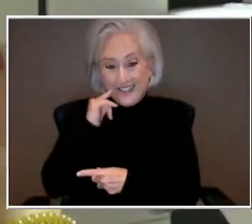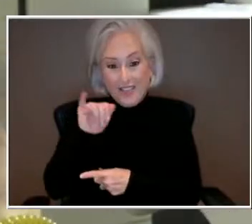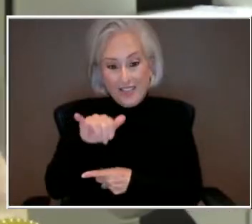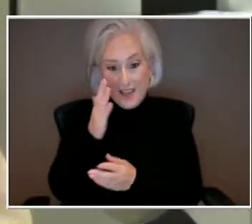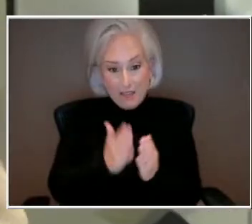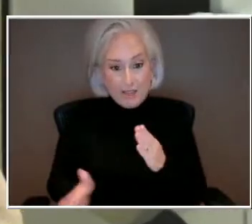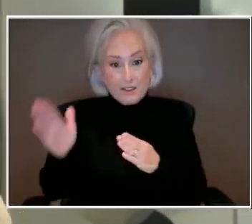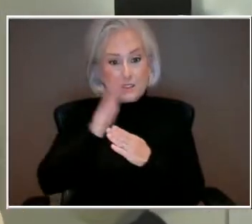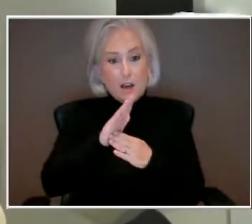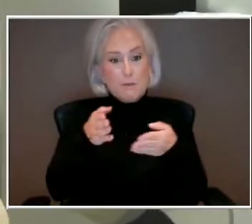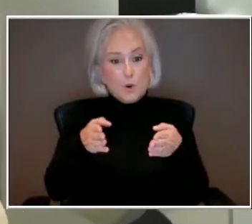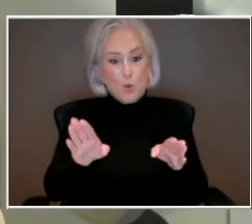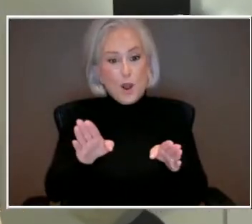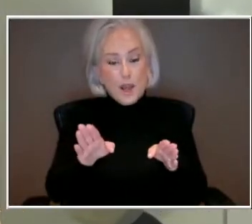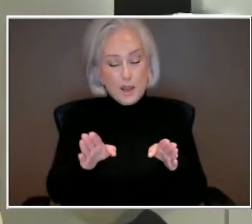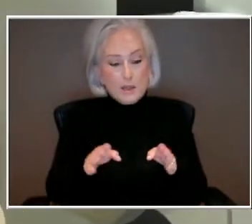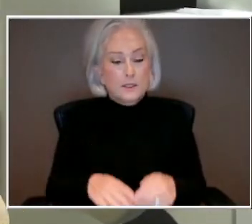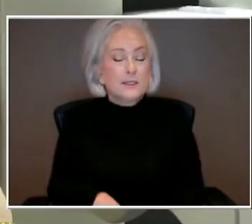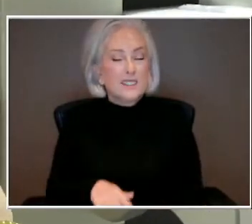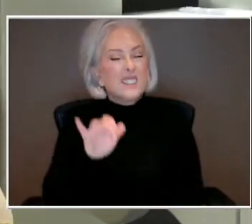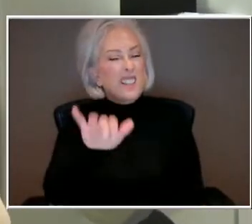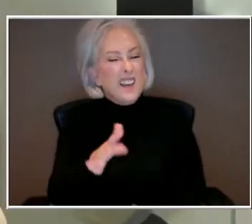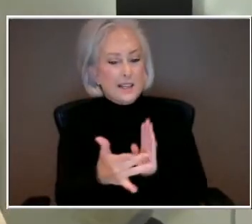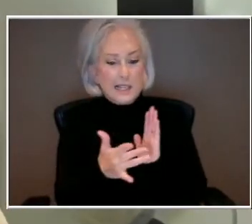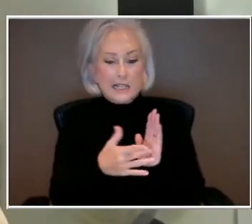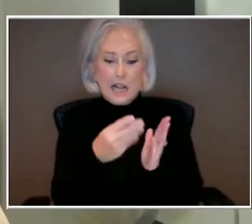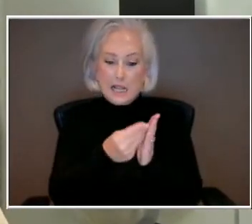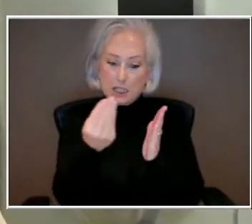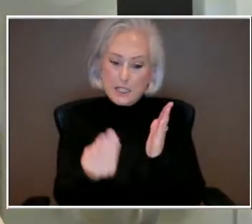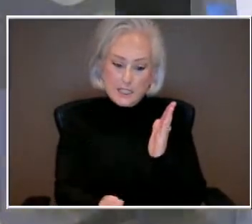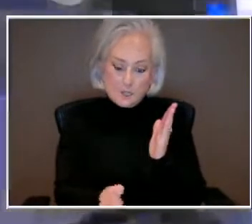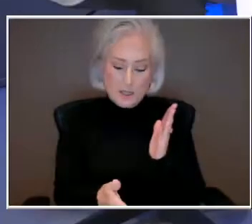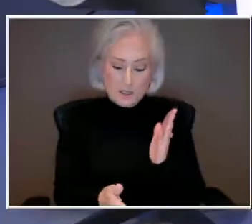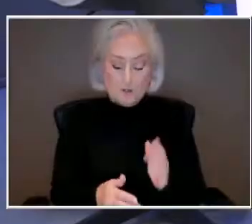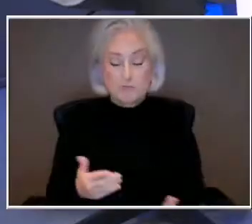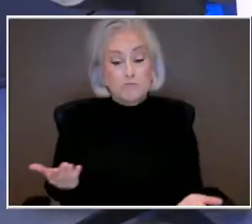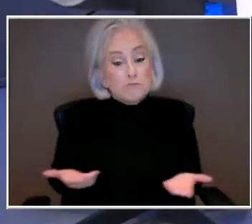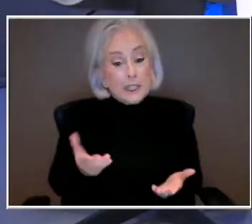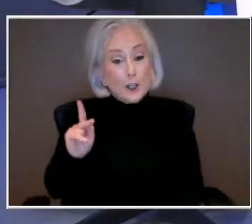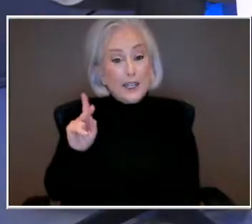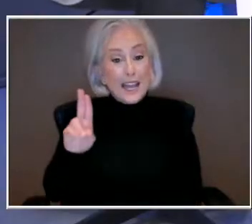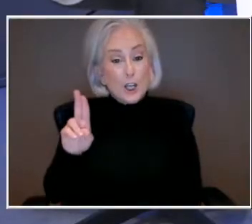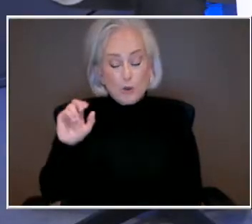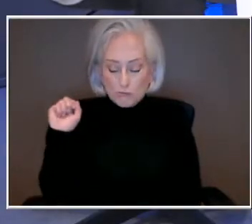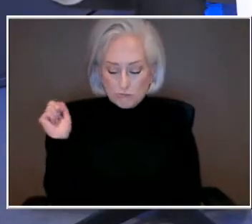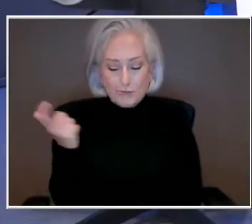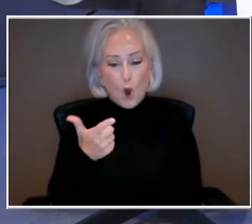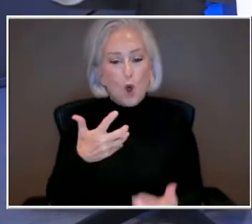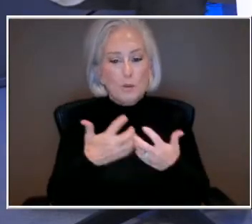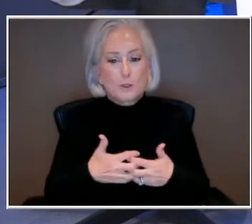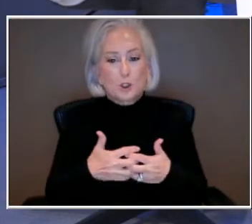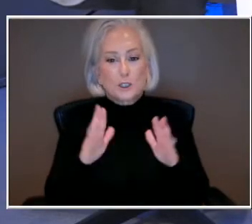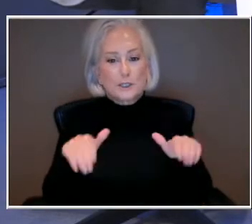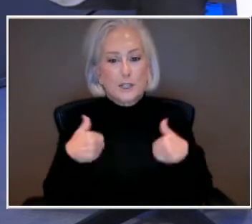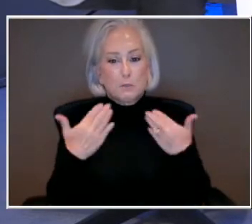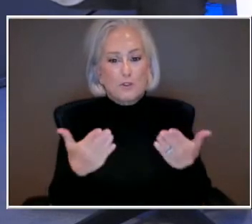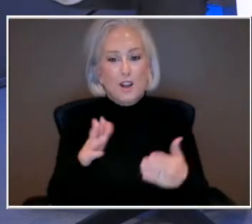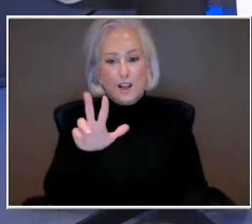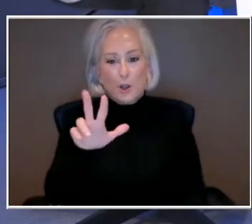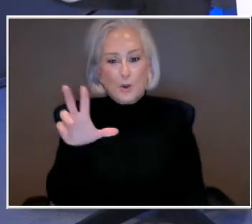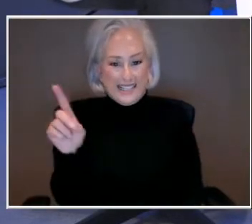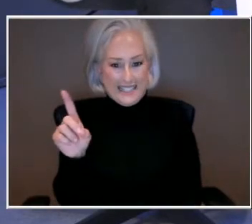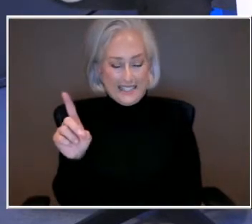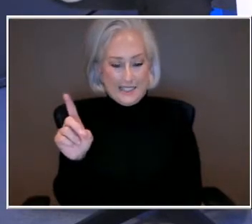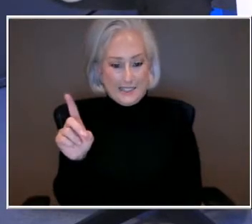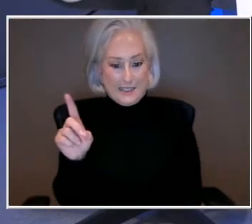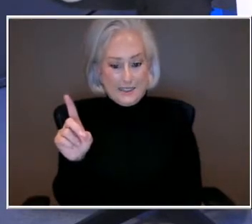these technologies are expensive. At KU, all of our mammogram machines offer 3D imaging, and across the country over the